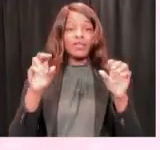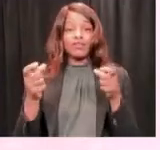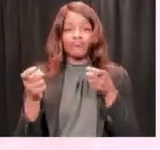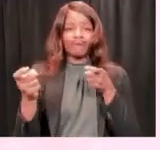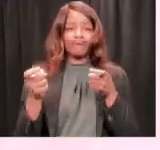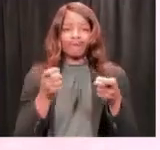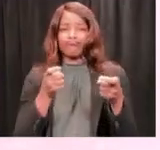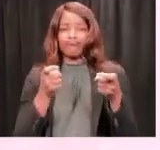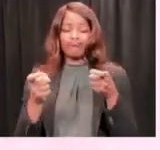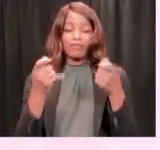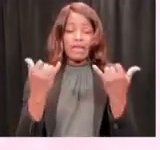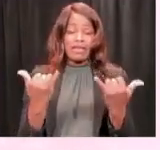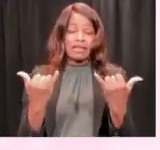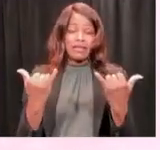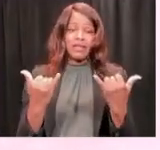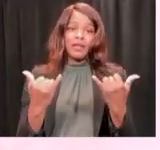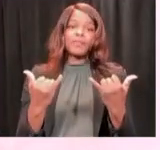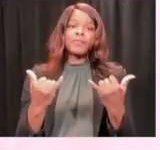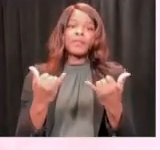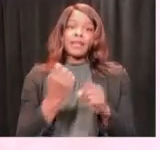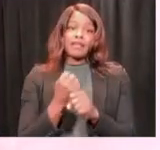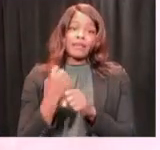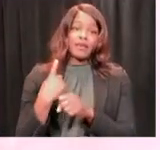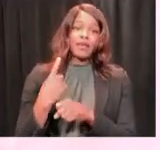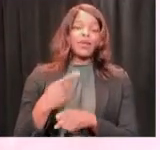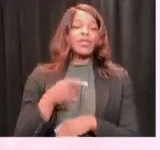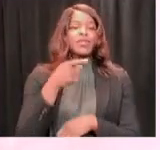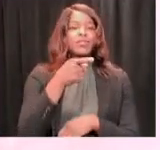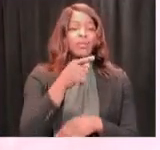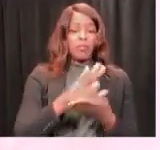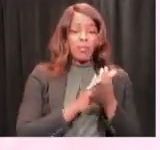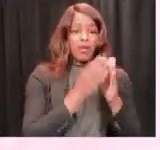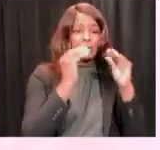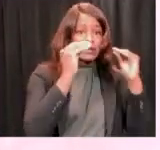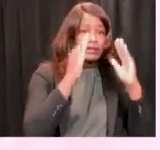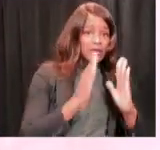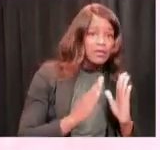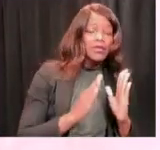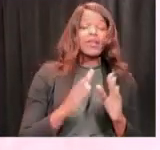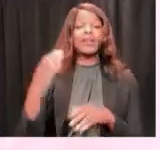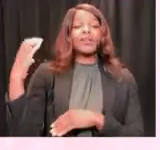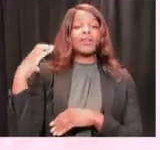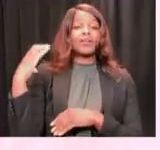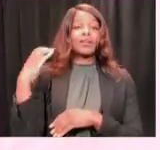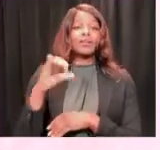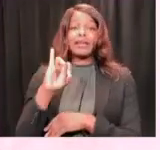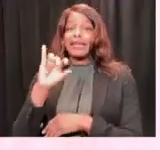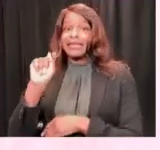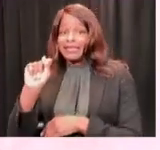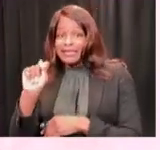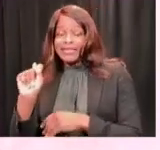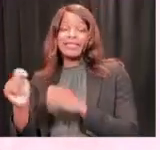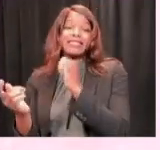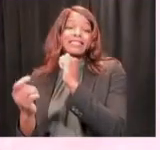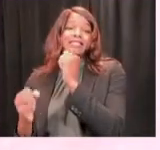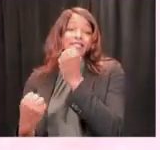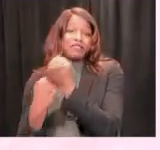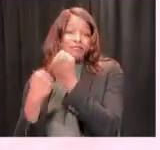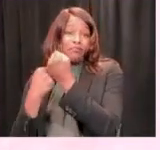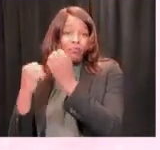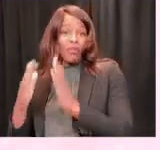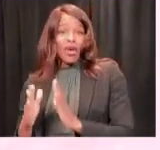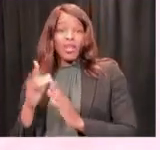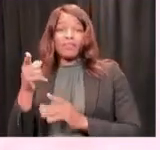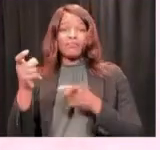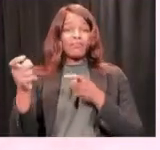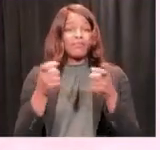last year. Your role is so important. You've been teacher, you've been coach, you've been IT coordinator, you've been managing so